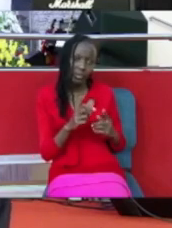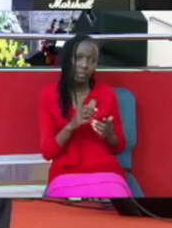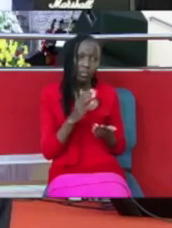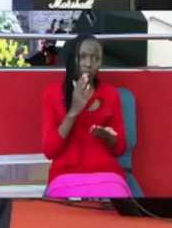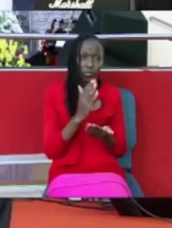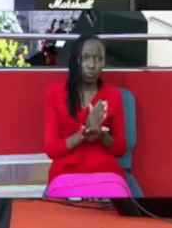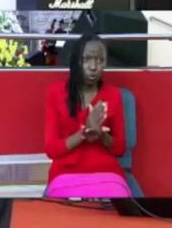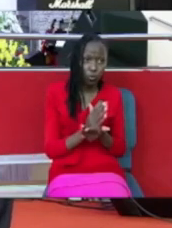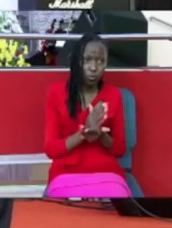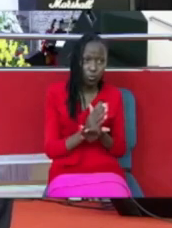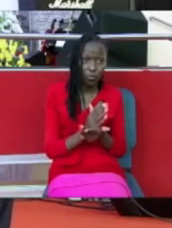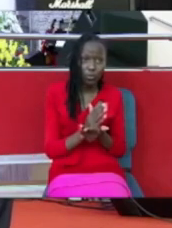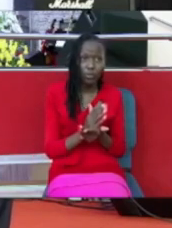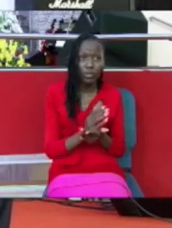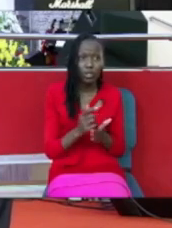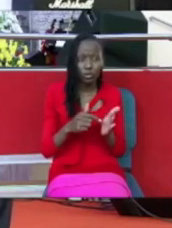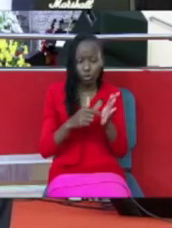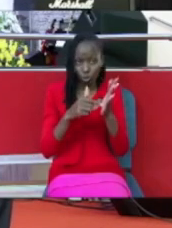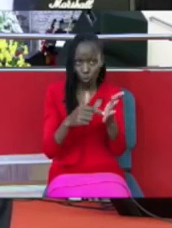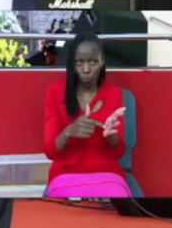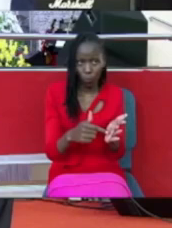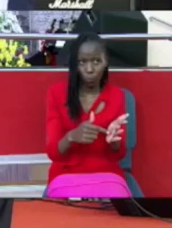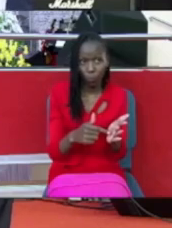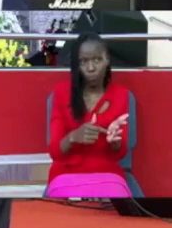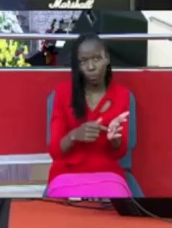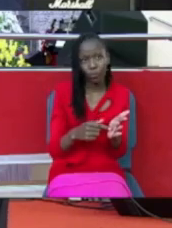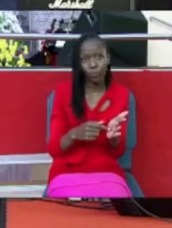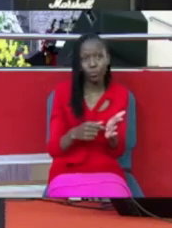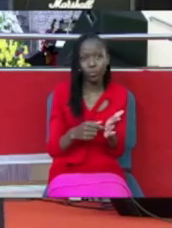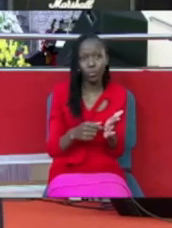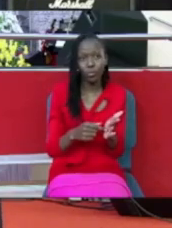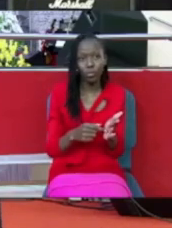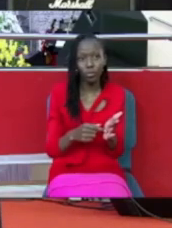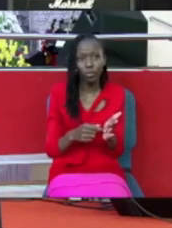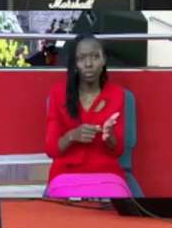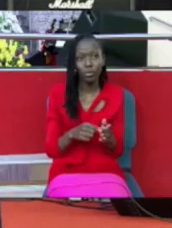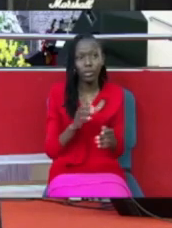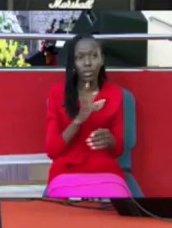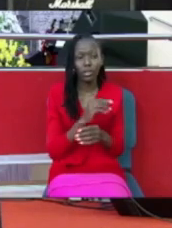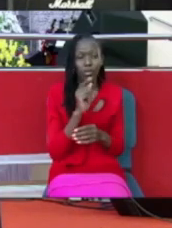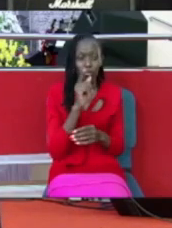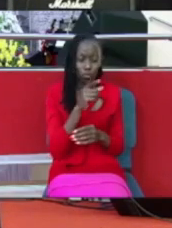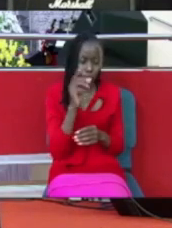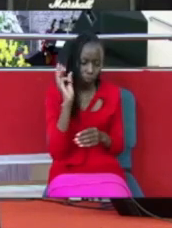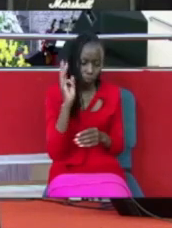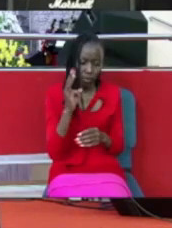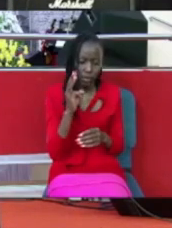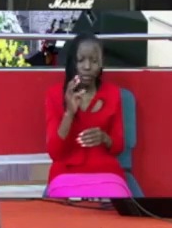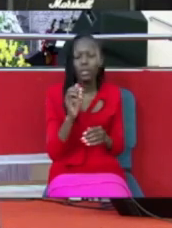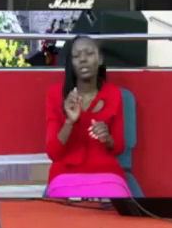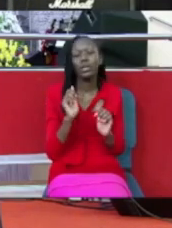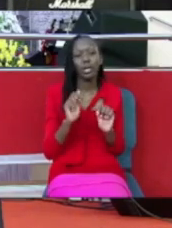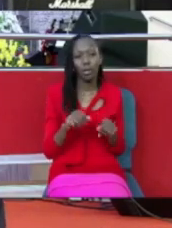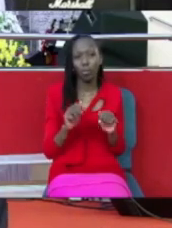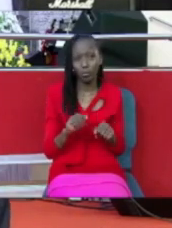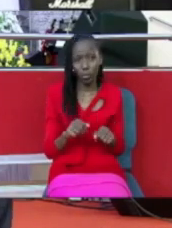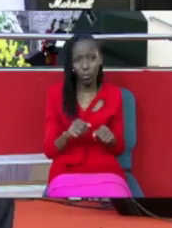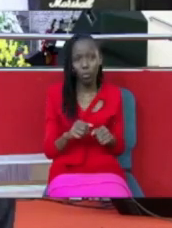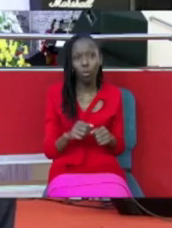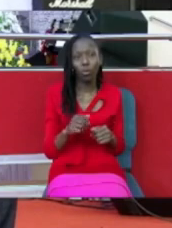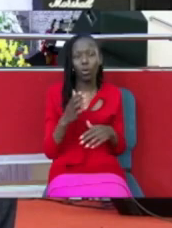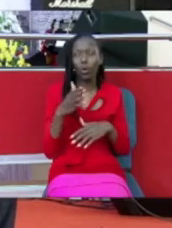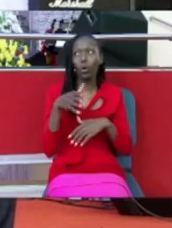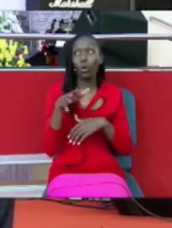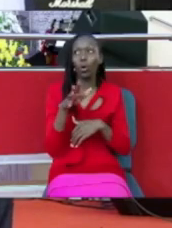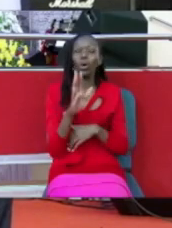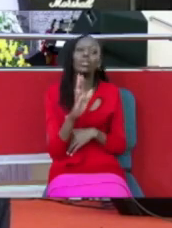come alive, ukweli utajitokeza, and you will be able to be godly. Na utaenda kuwa